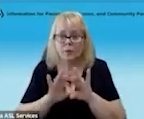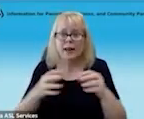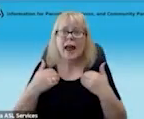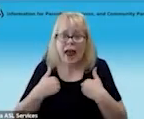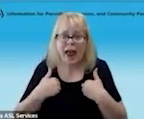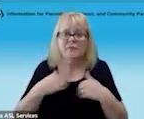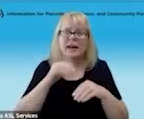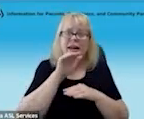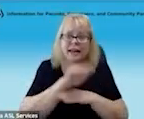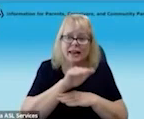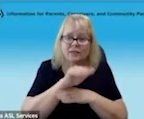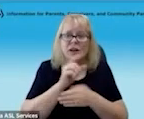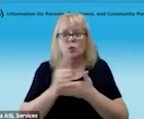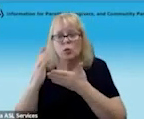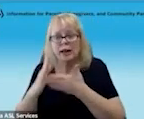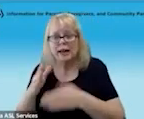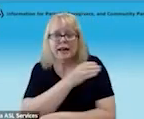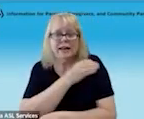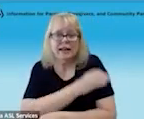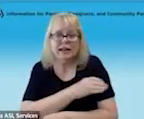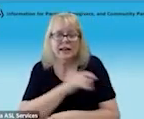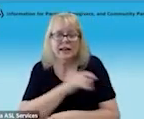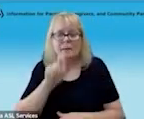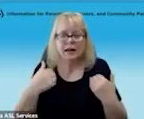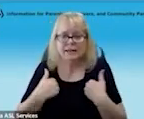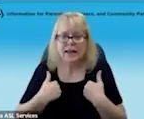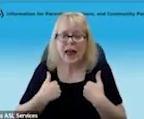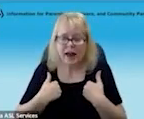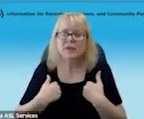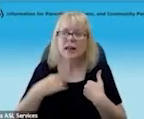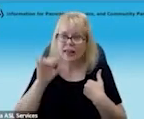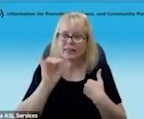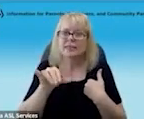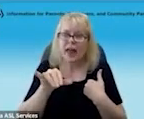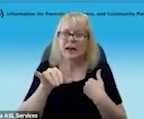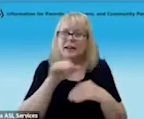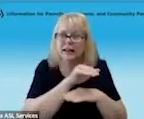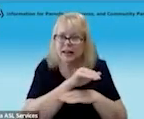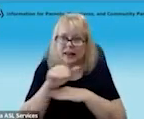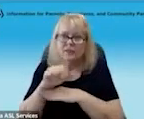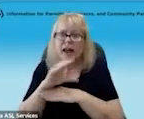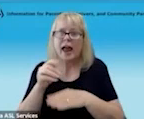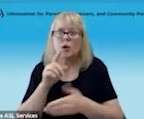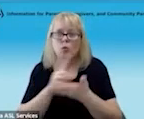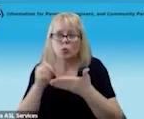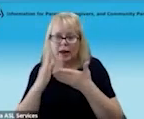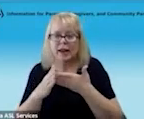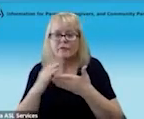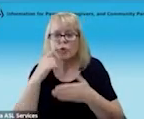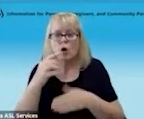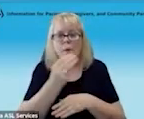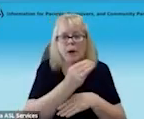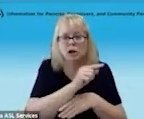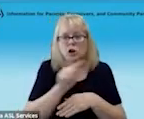approaches. Working with mixed status families and new Americans is extremely important. As important as having evening and